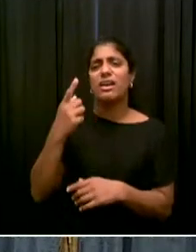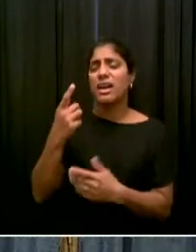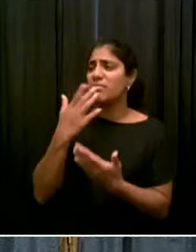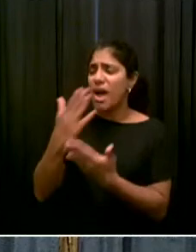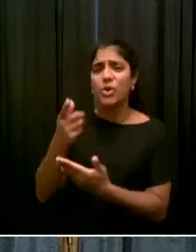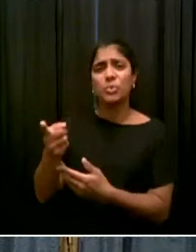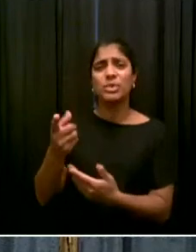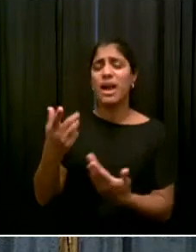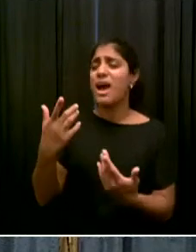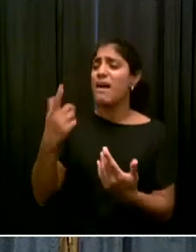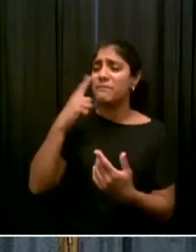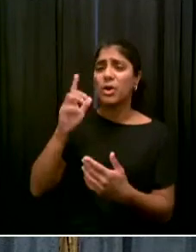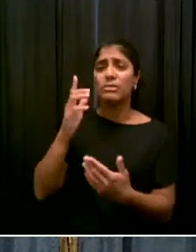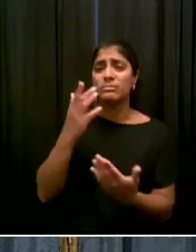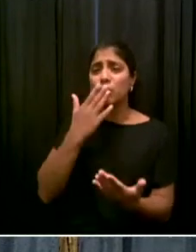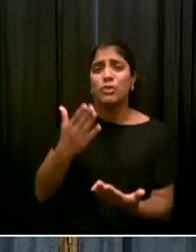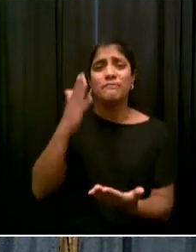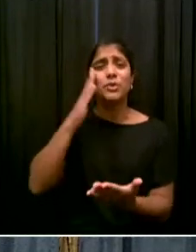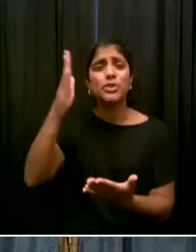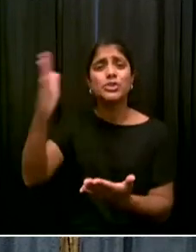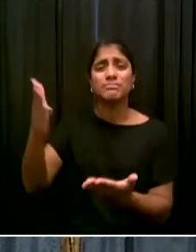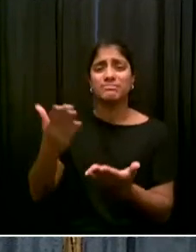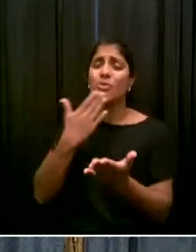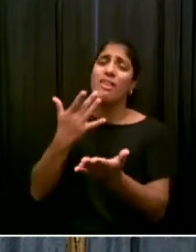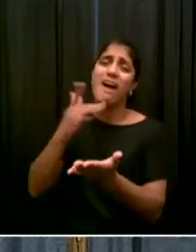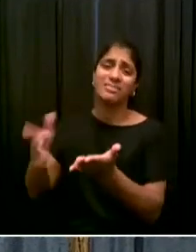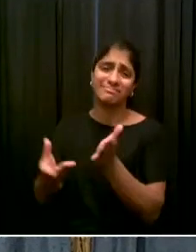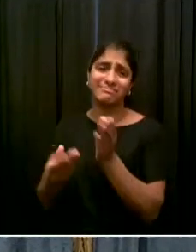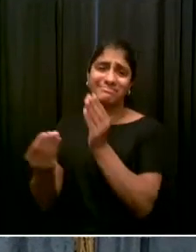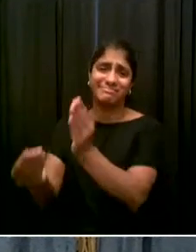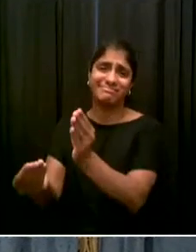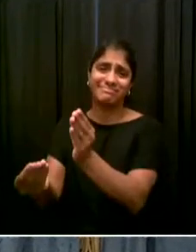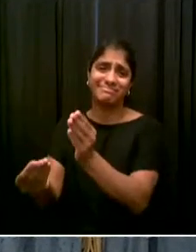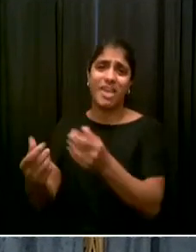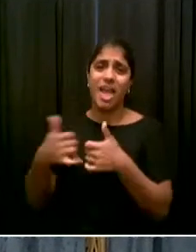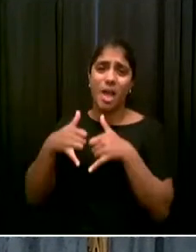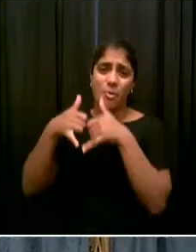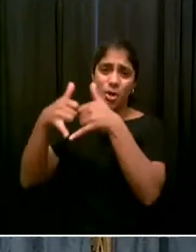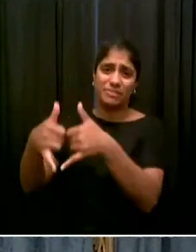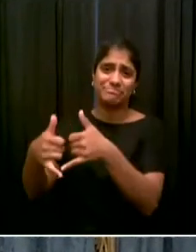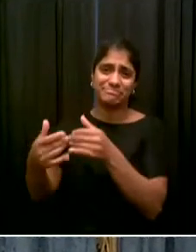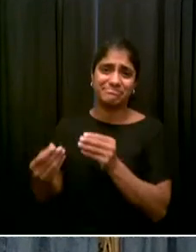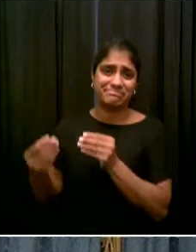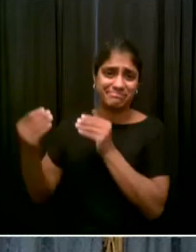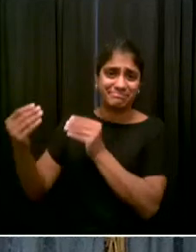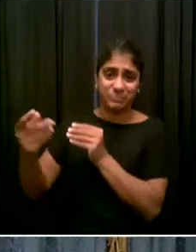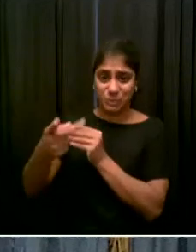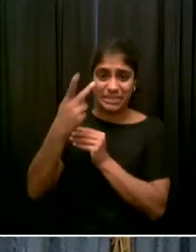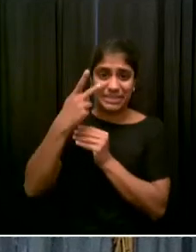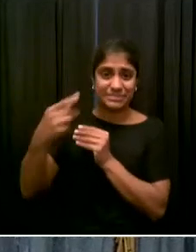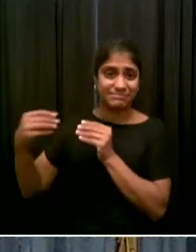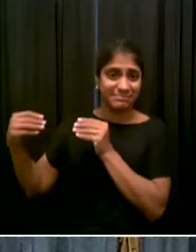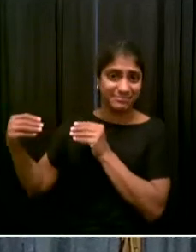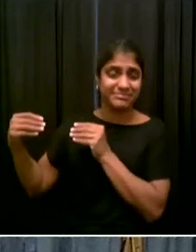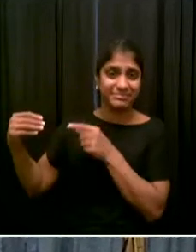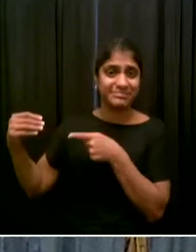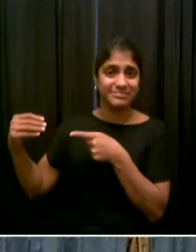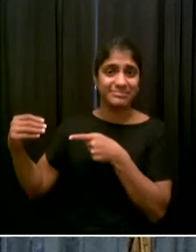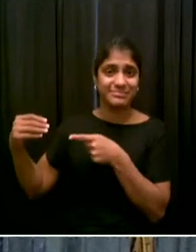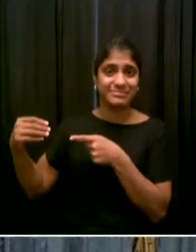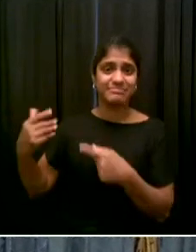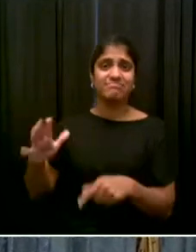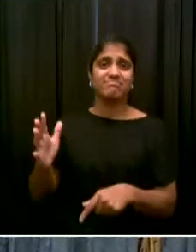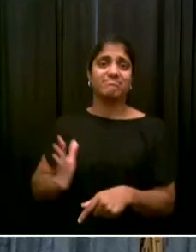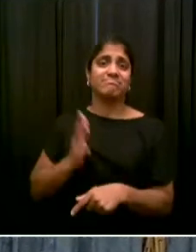and then you're going to speak. But I have one more thing to say. This is my, proclamations, as always, I say, wonderful